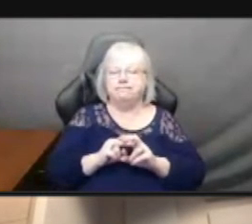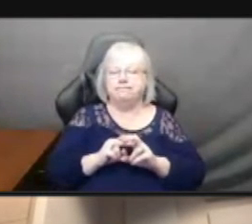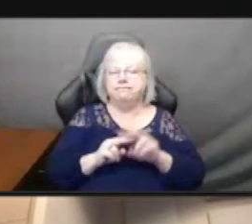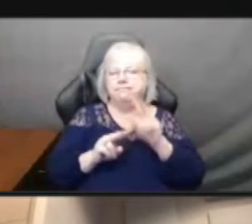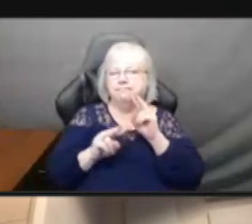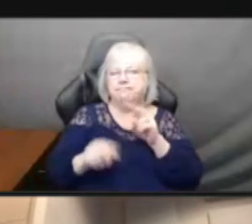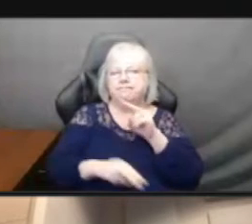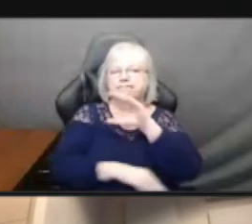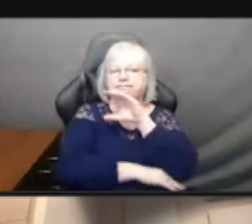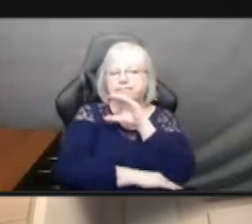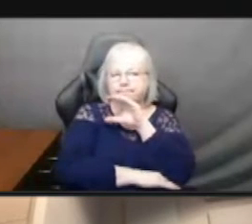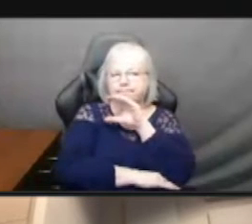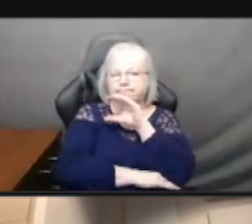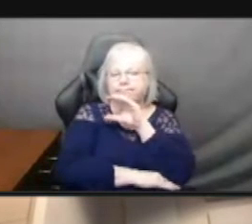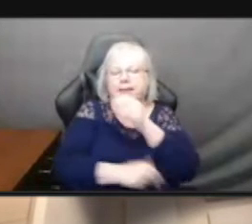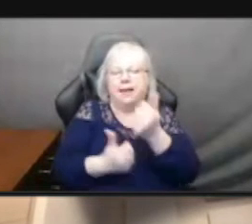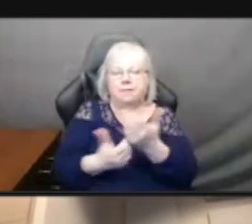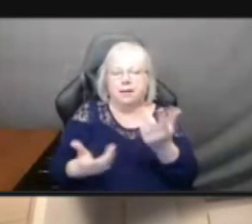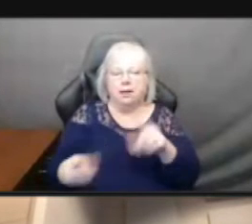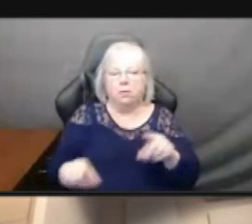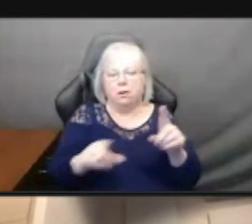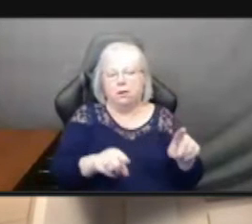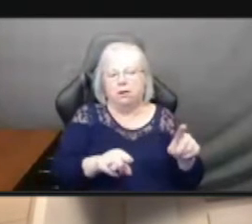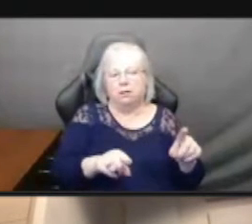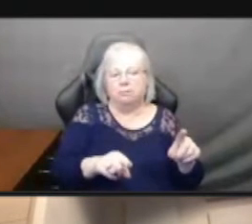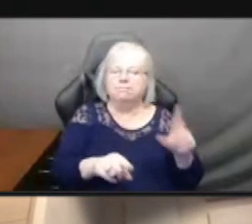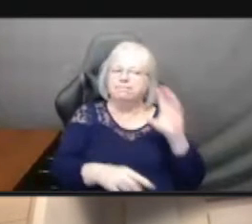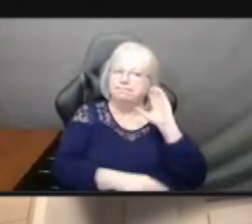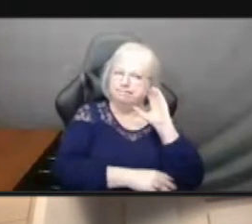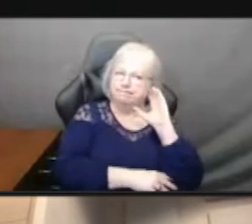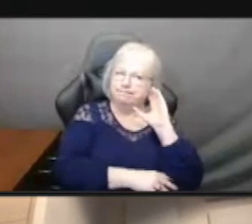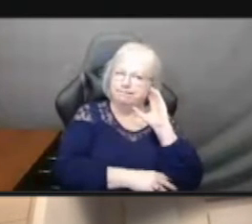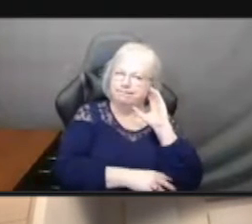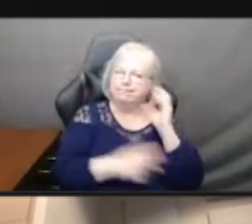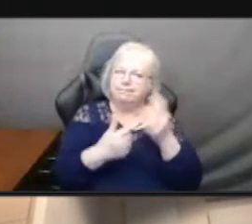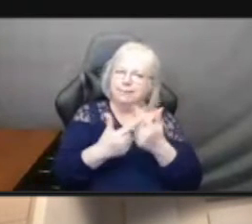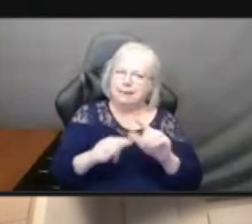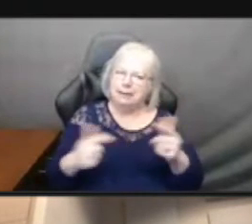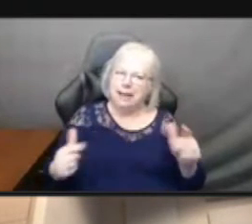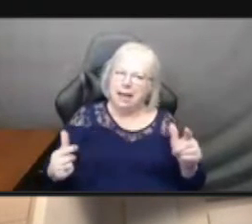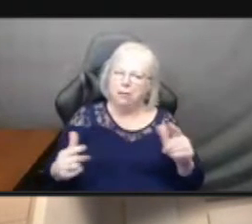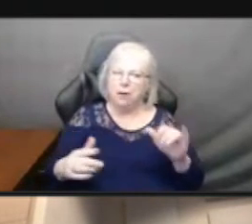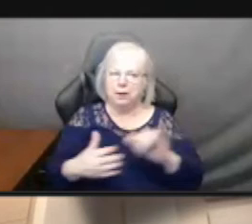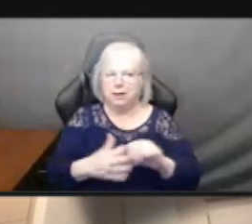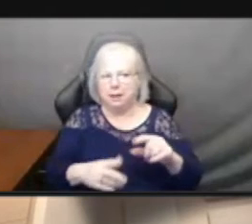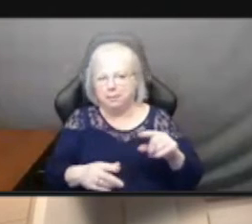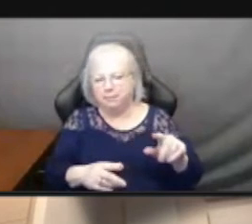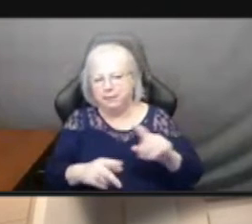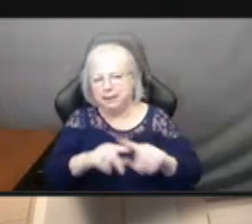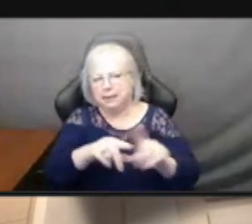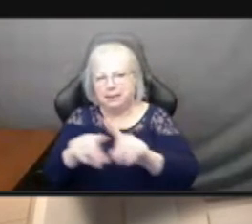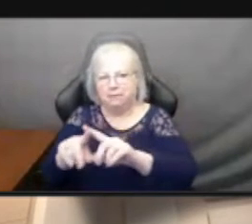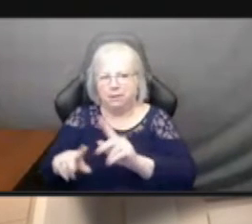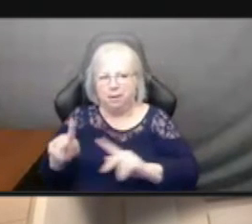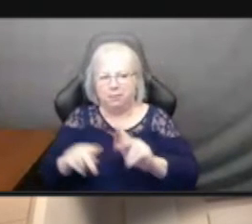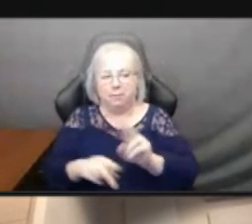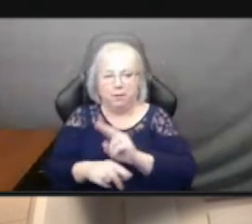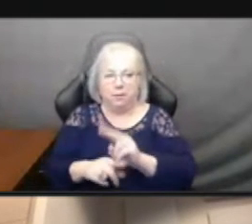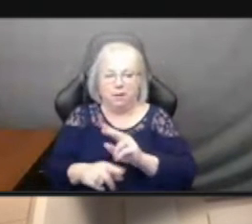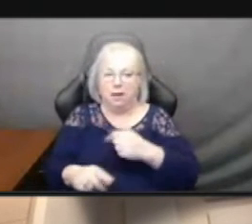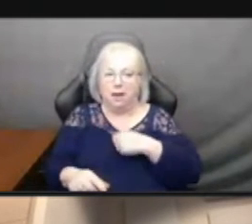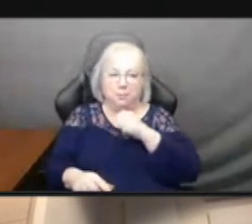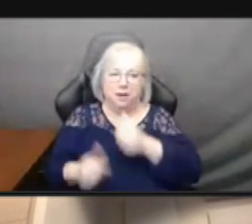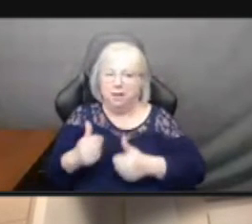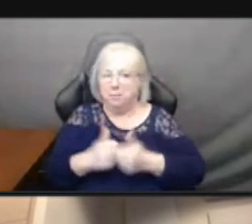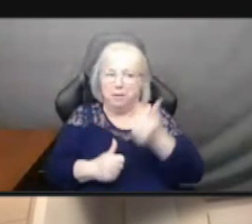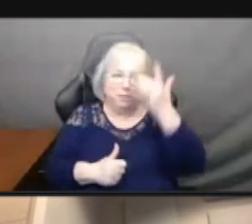watched everything that's been going on, listening to the language that's being used, and I'm not the brightest person in the world,